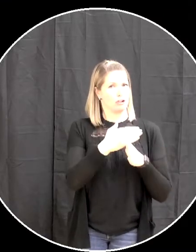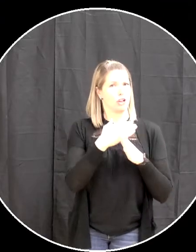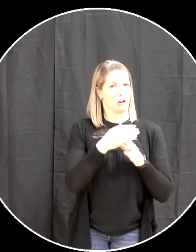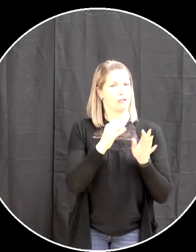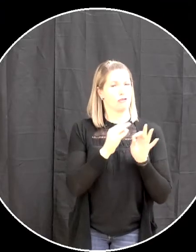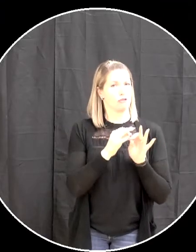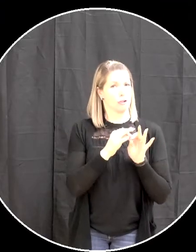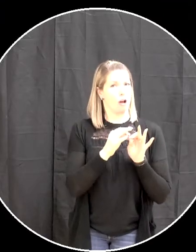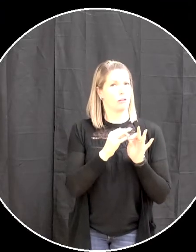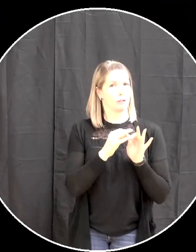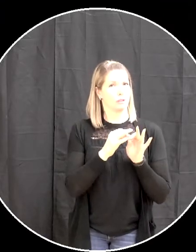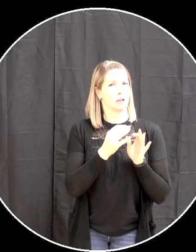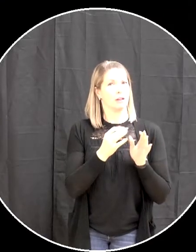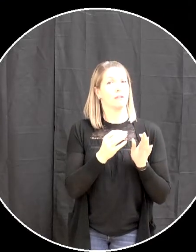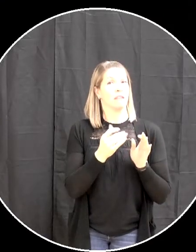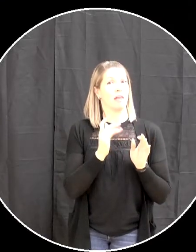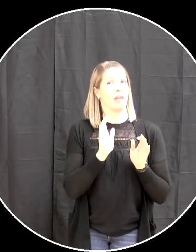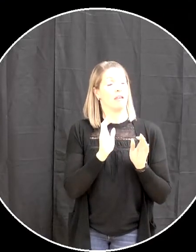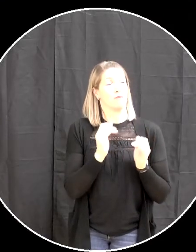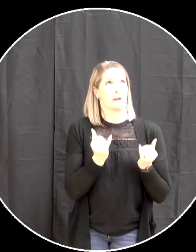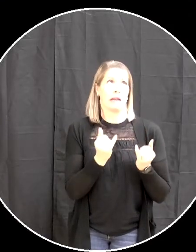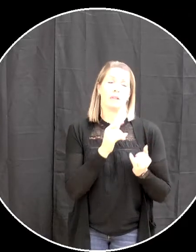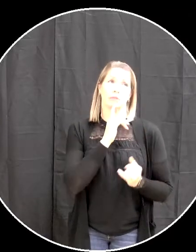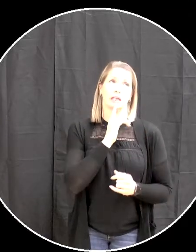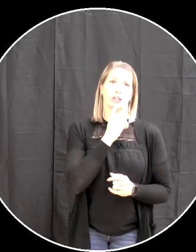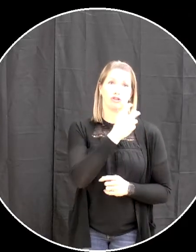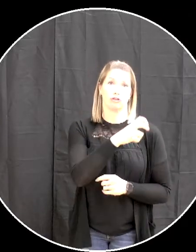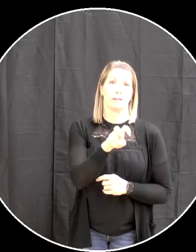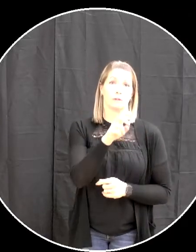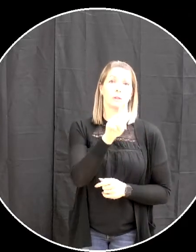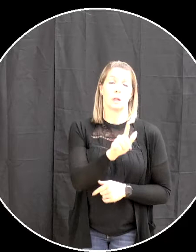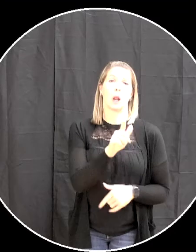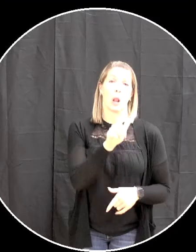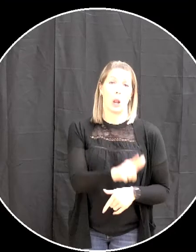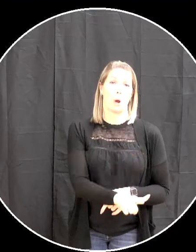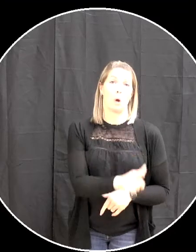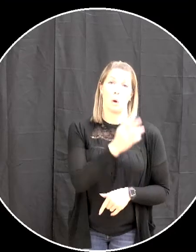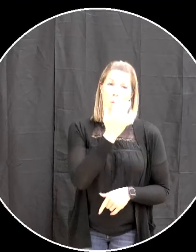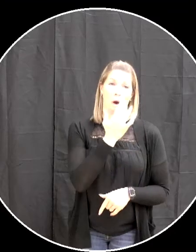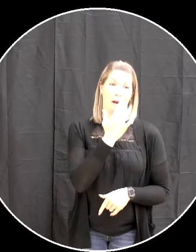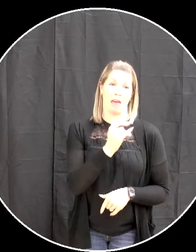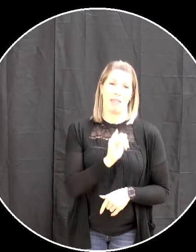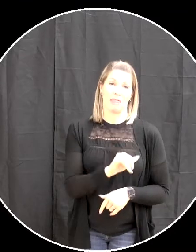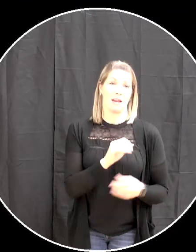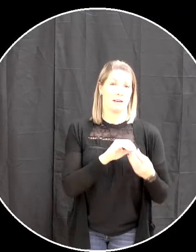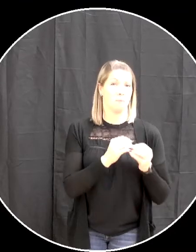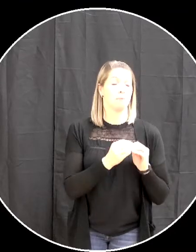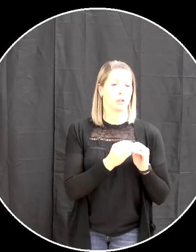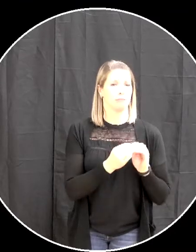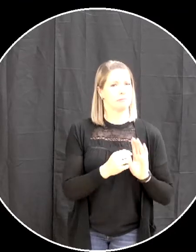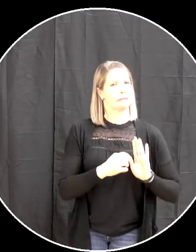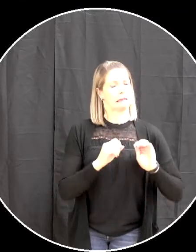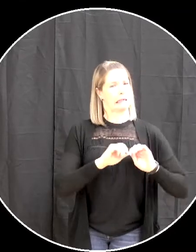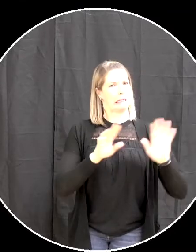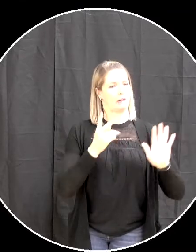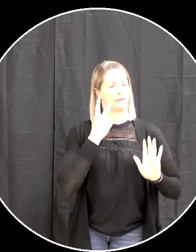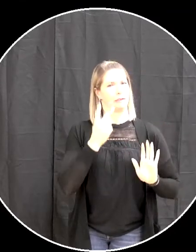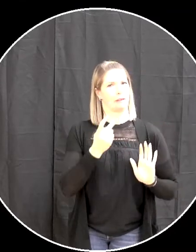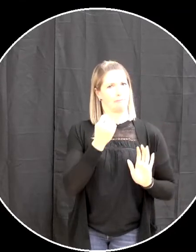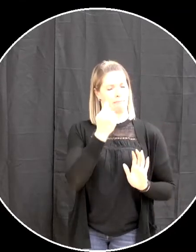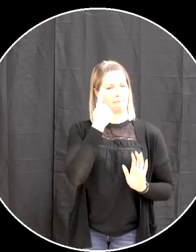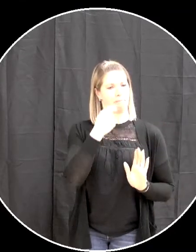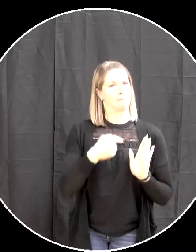the subjectivity is relatively low, given that it's a pretty black and white number. And so our procedures include getting a confirmation of